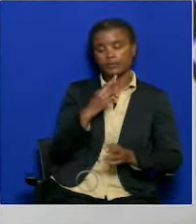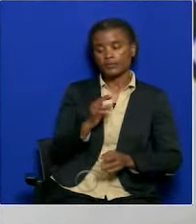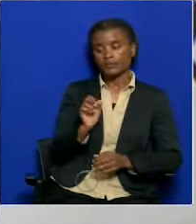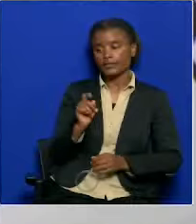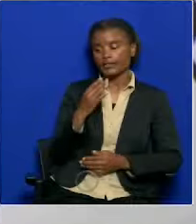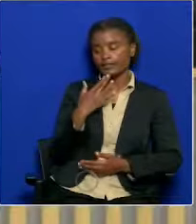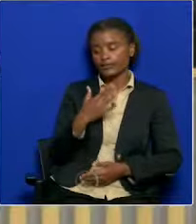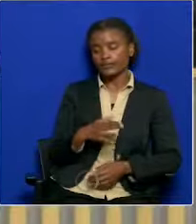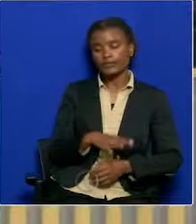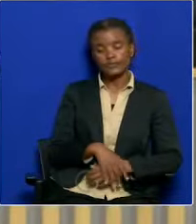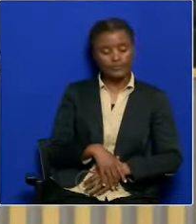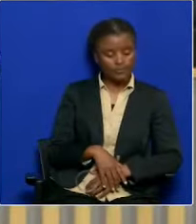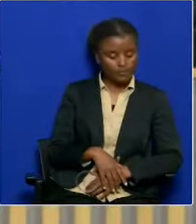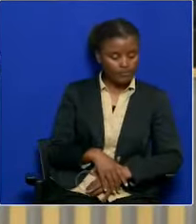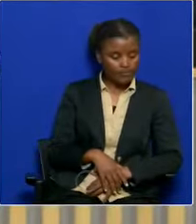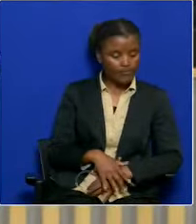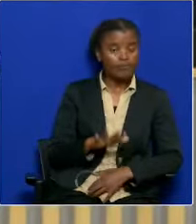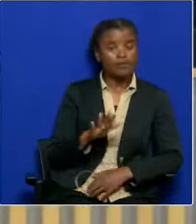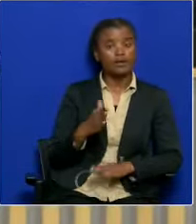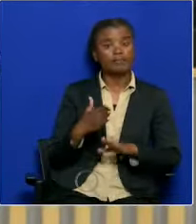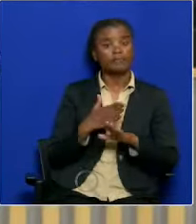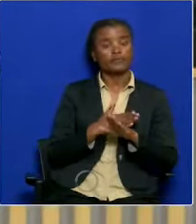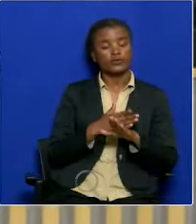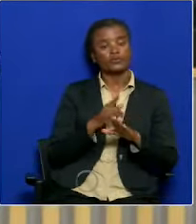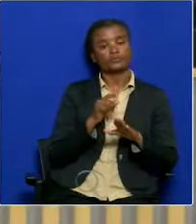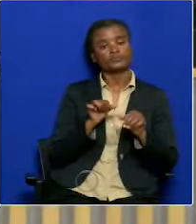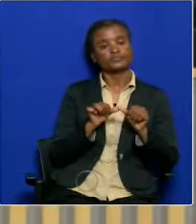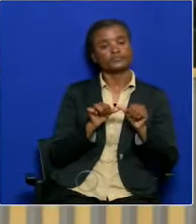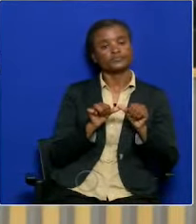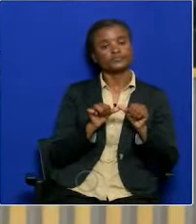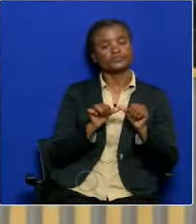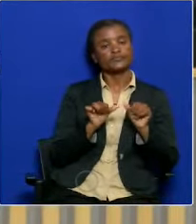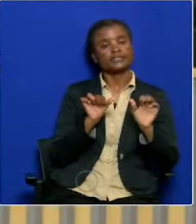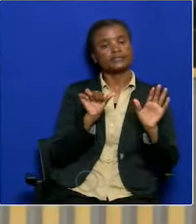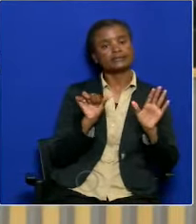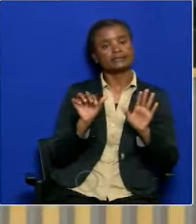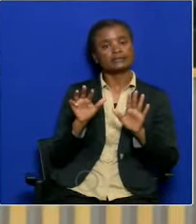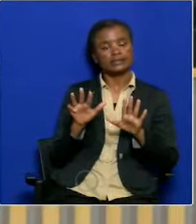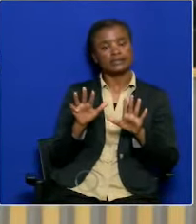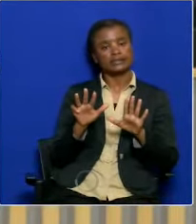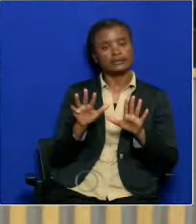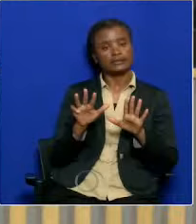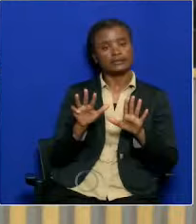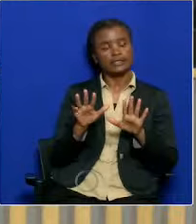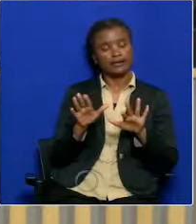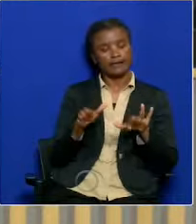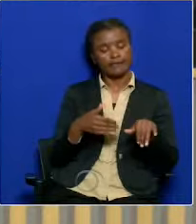leave 69, if you just look at that chat where